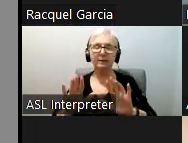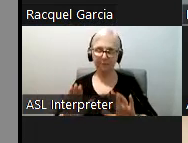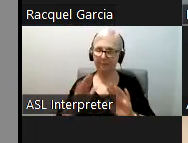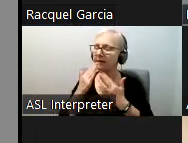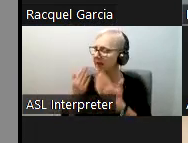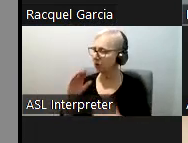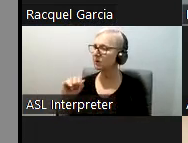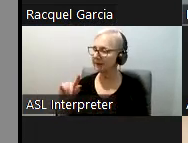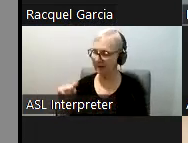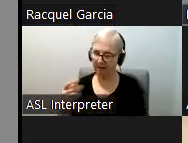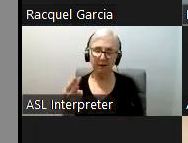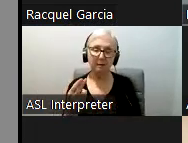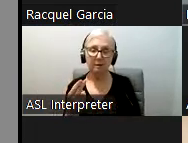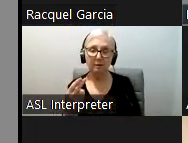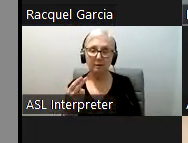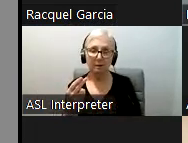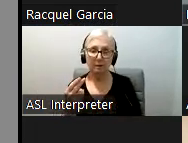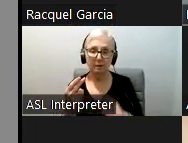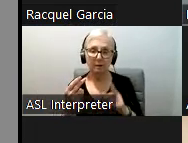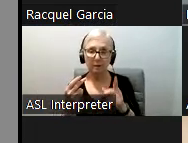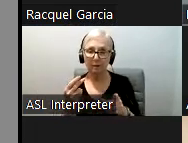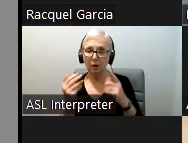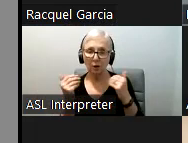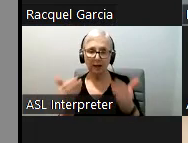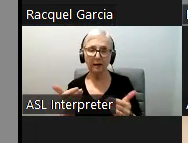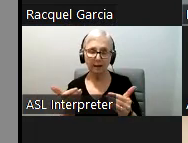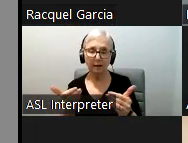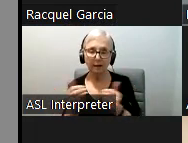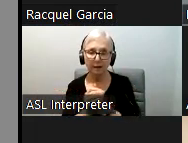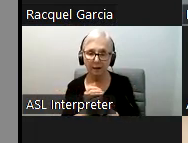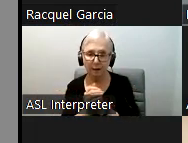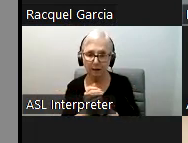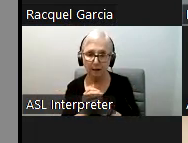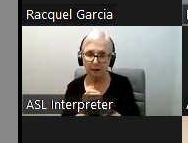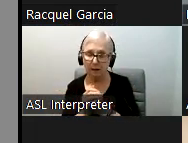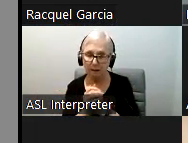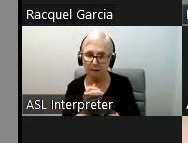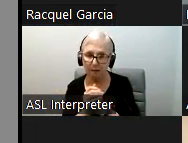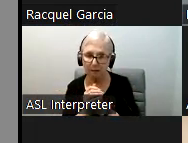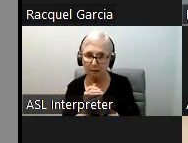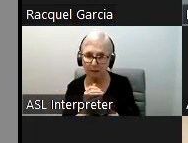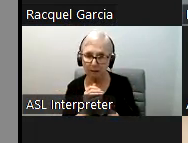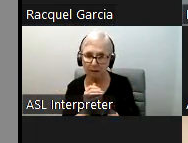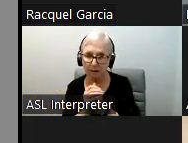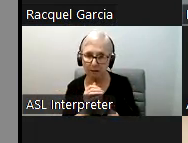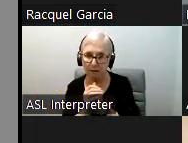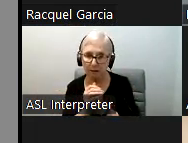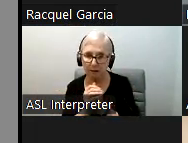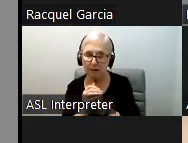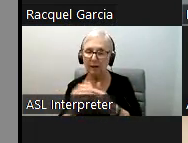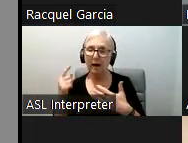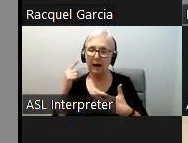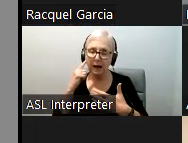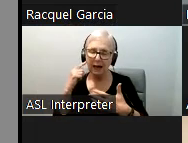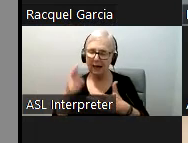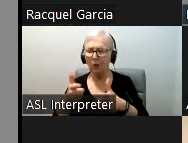Seth. Renee Anderson, go ahead. Can you hear me right now? Yes. Okay. I just had a